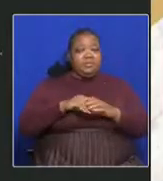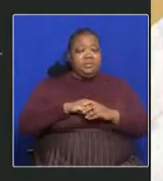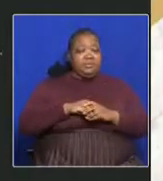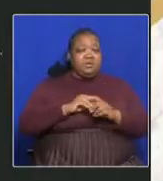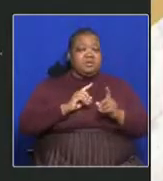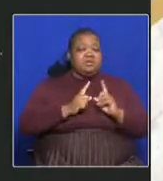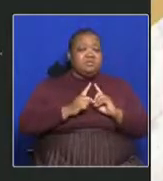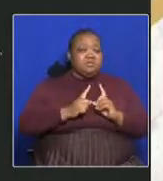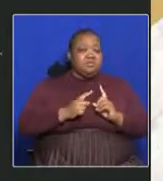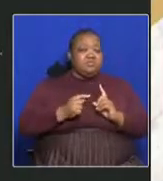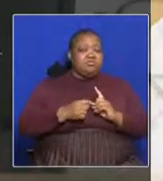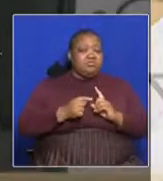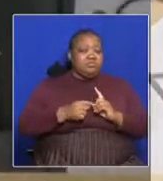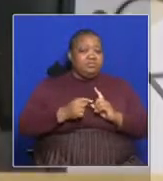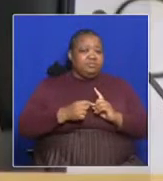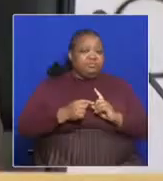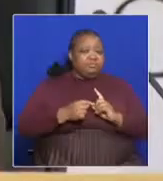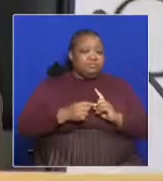either